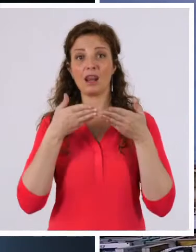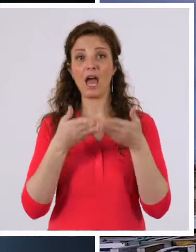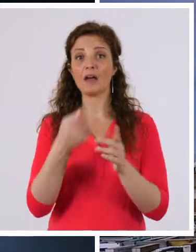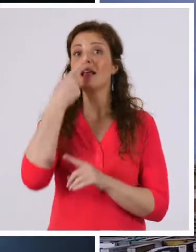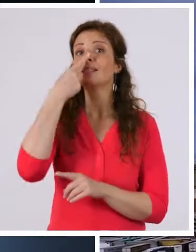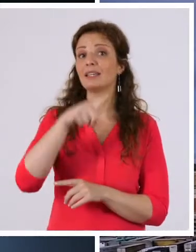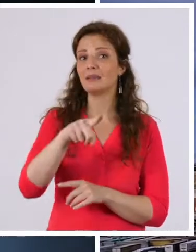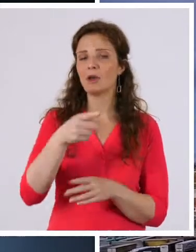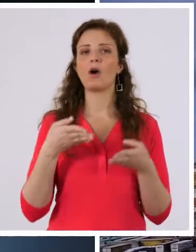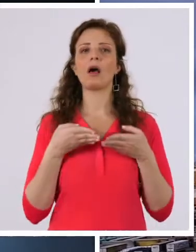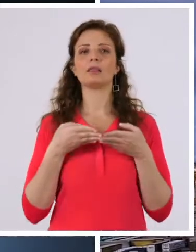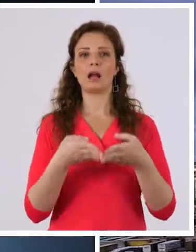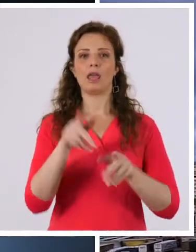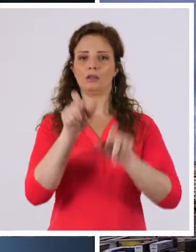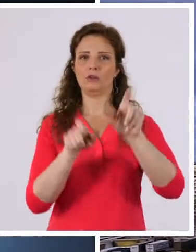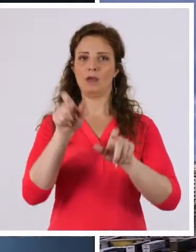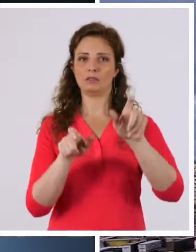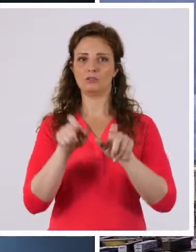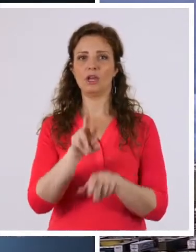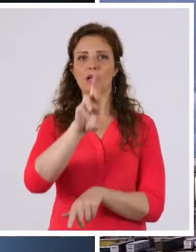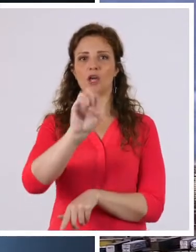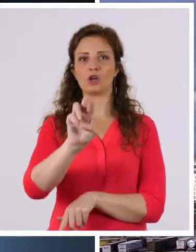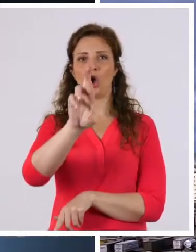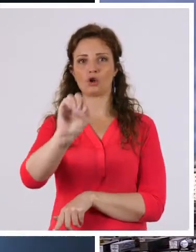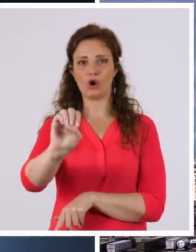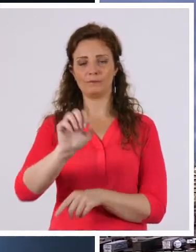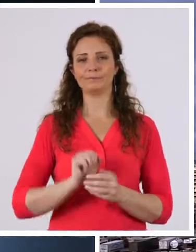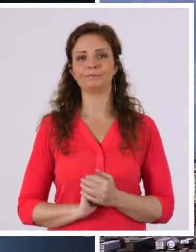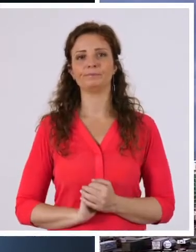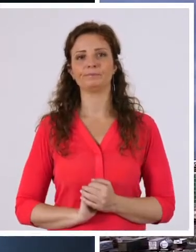Type of ship: passenger ferry, ro-ro.